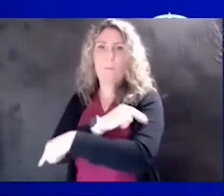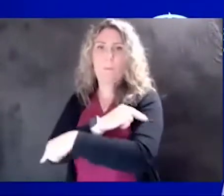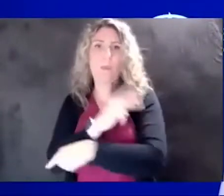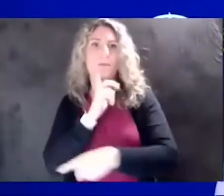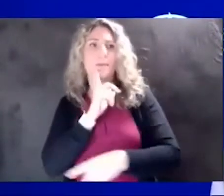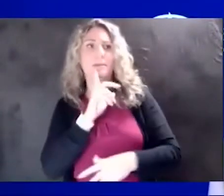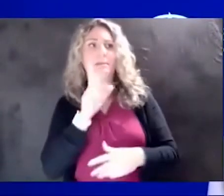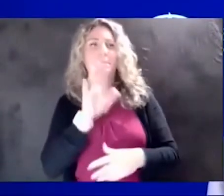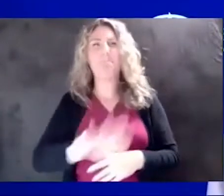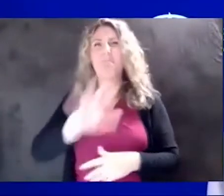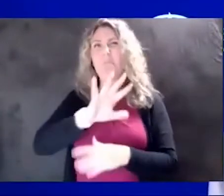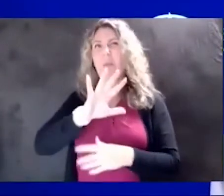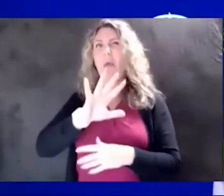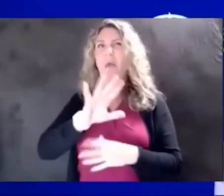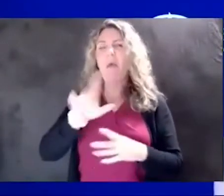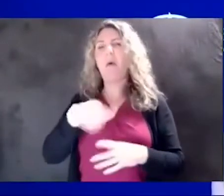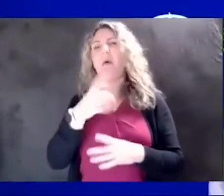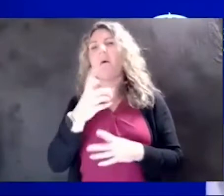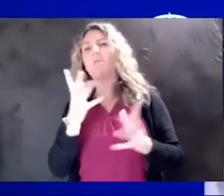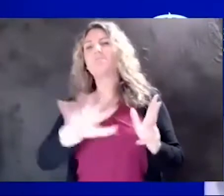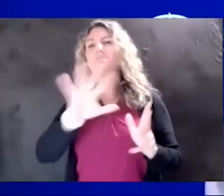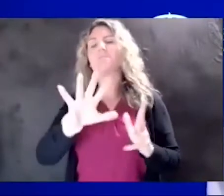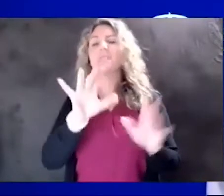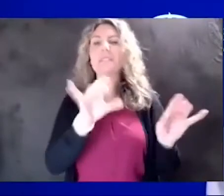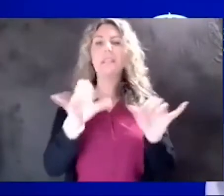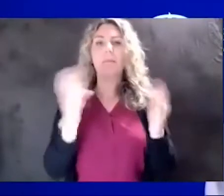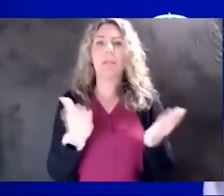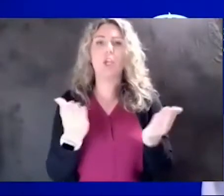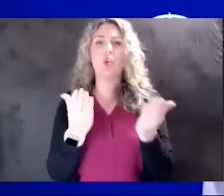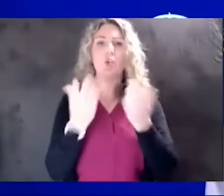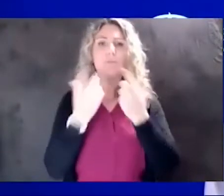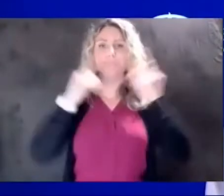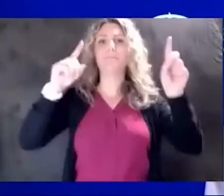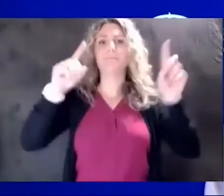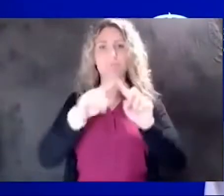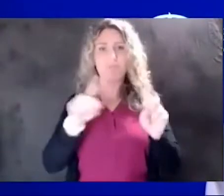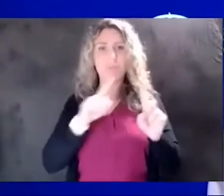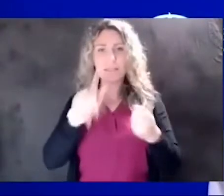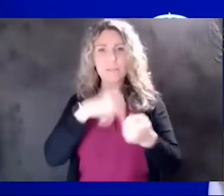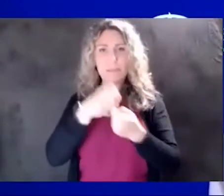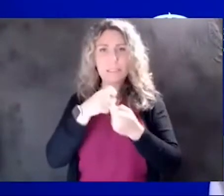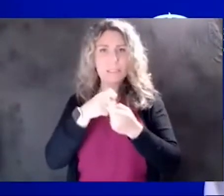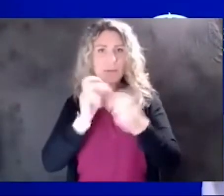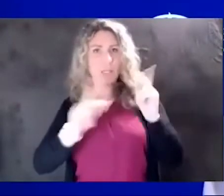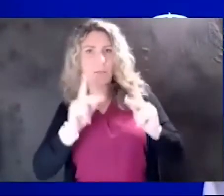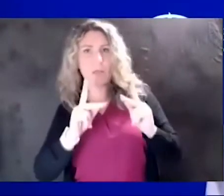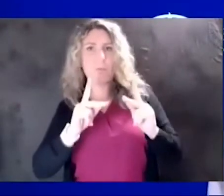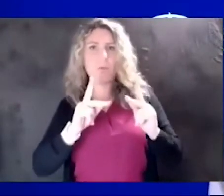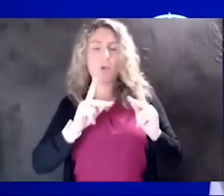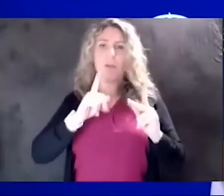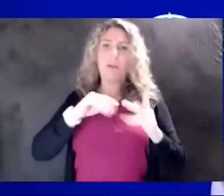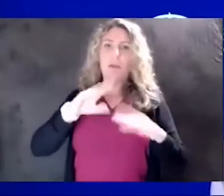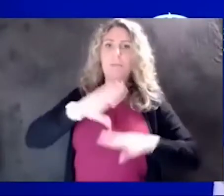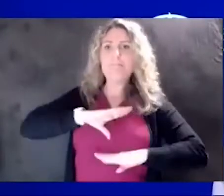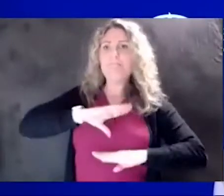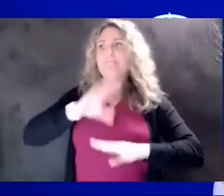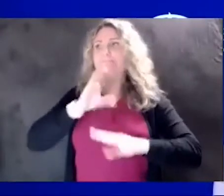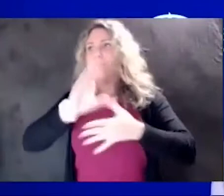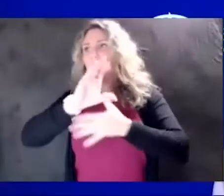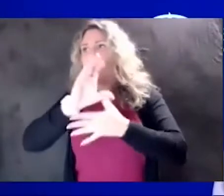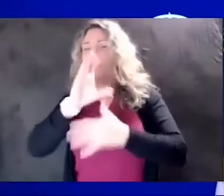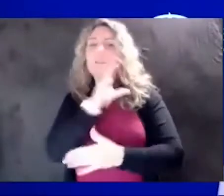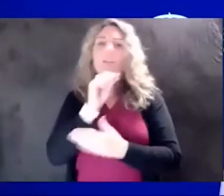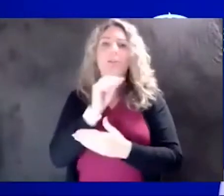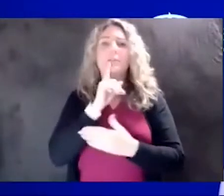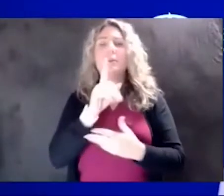had as well. So it is very efficacious, but it is certain people who meet certain criteria such as comorbidities, age,